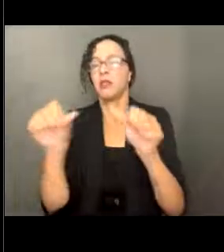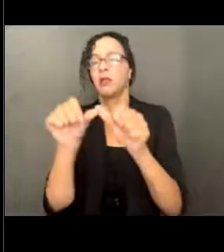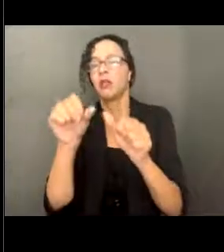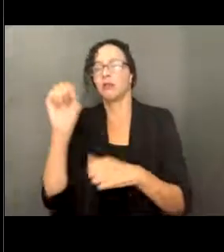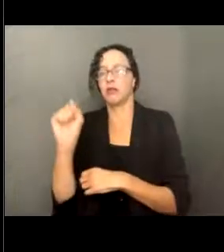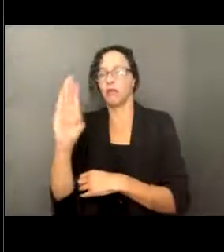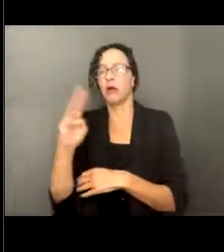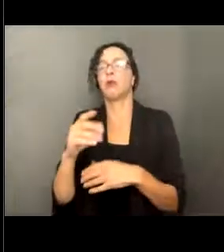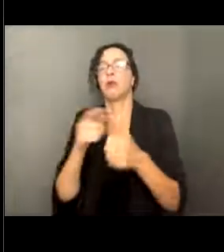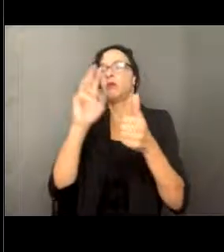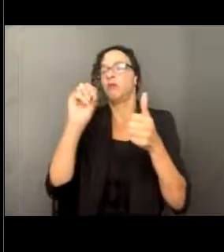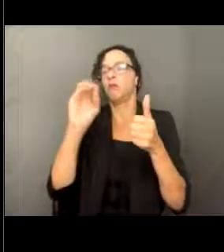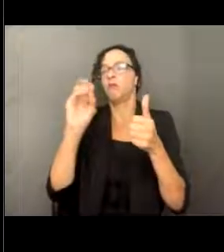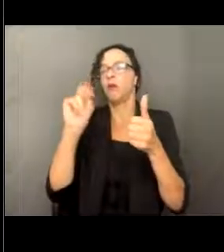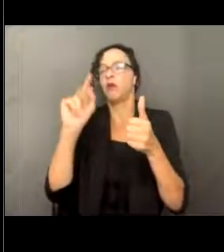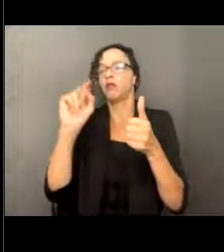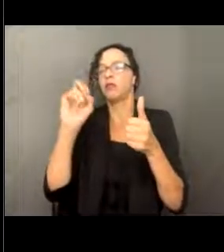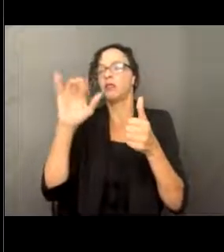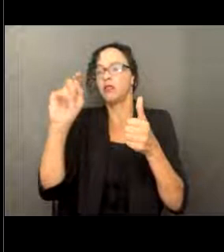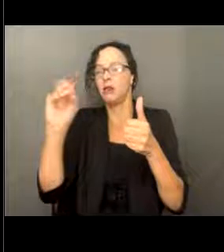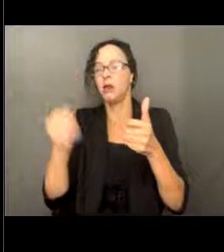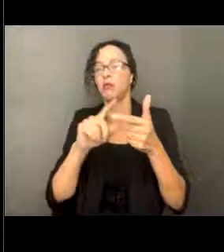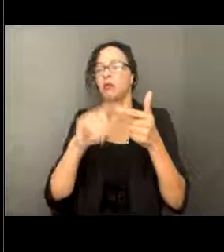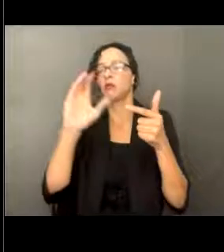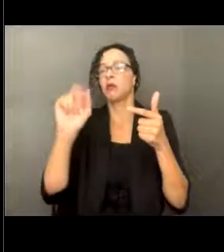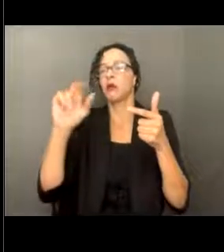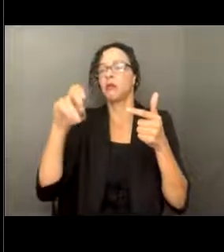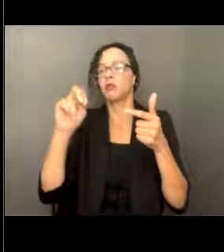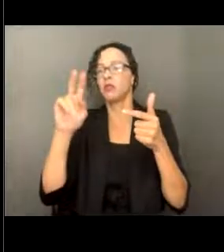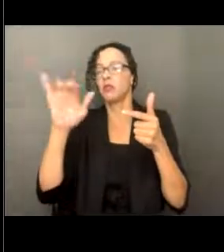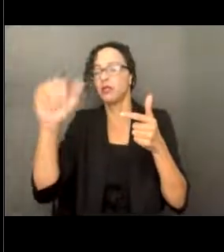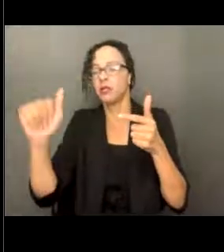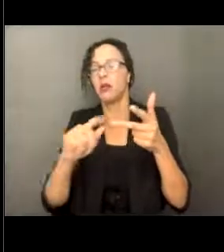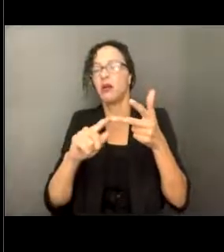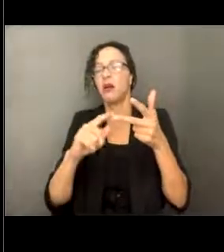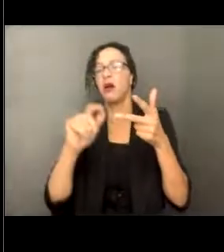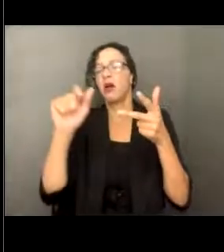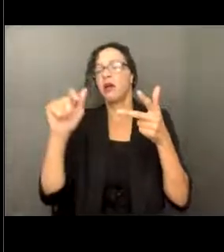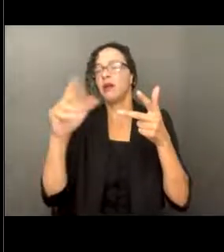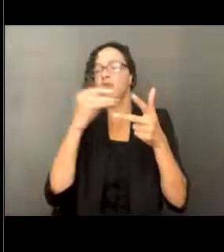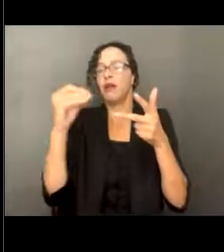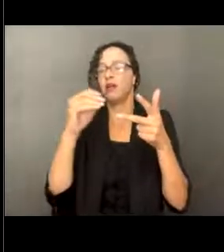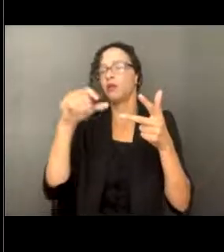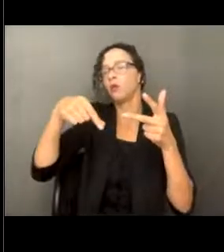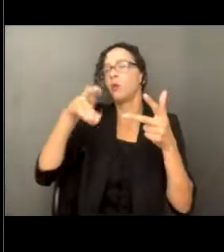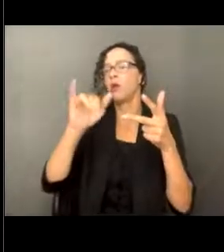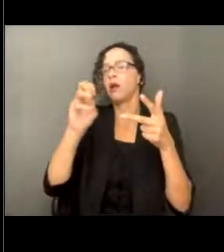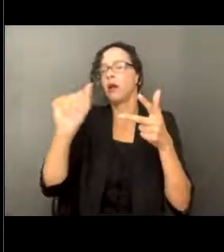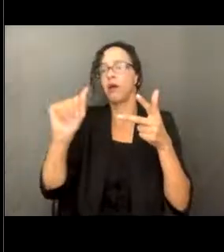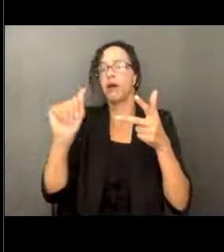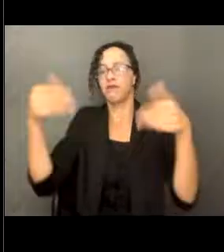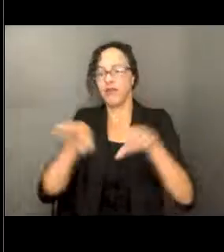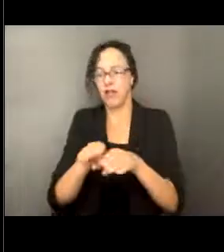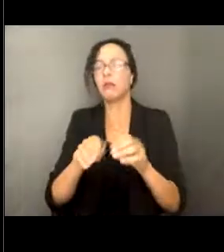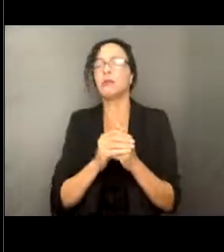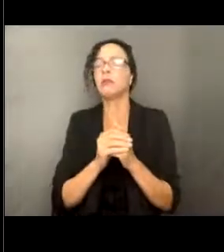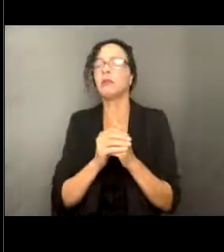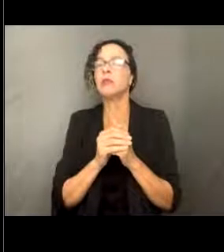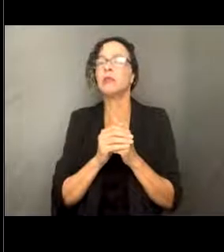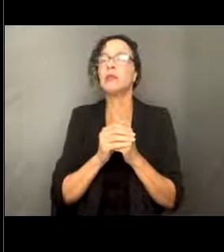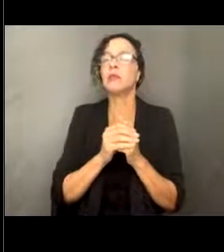tour, and the Cuyama Valley. I have some of the most